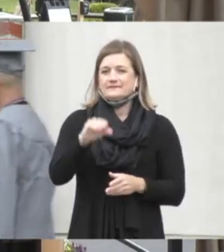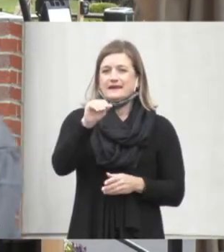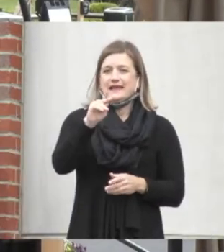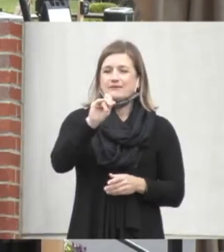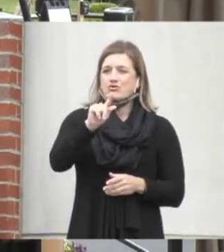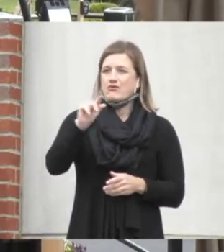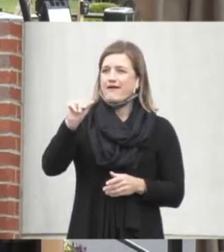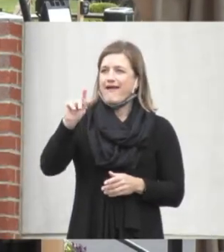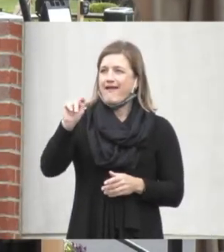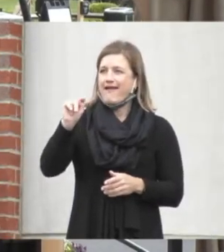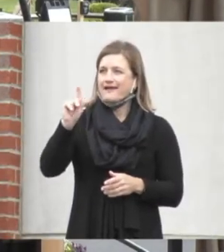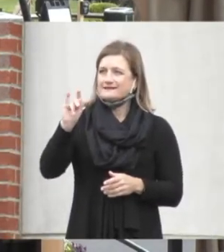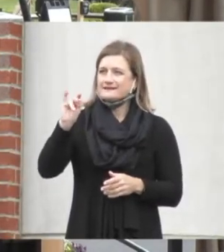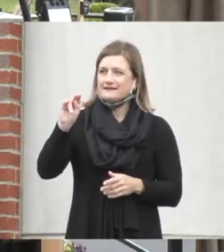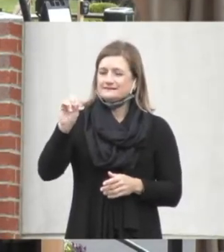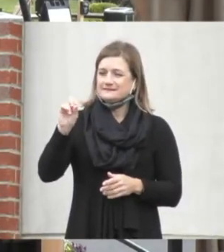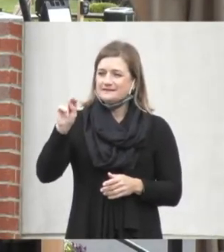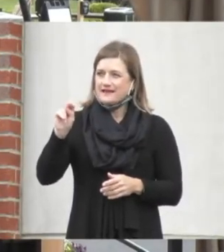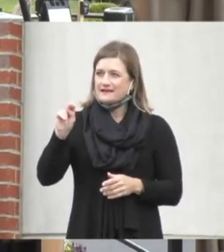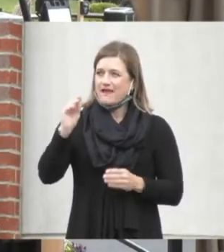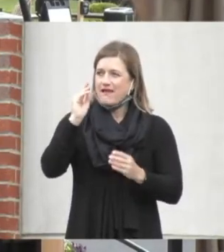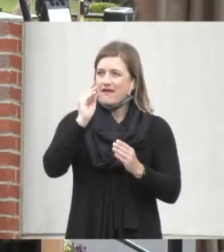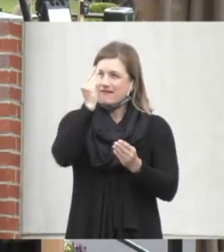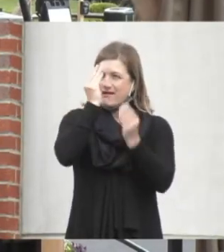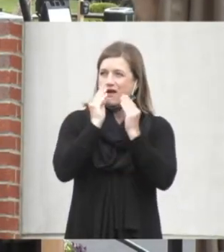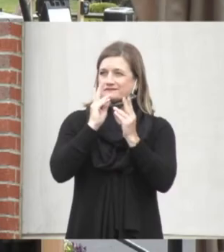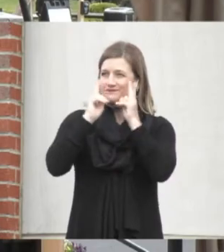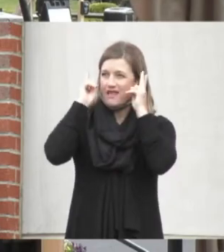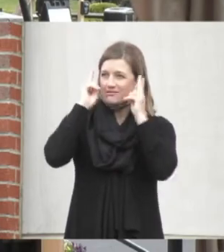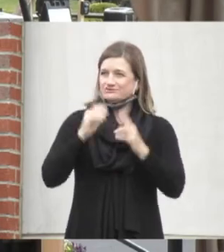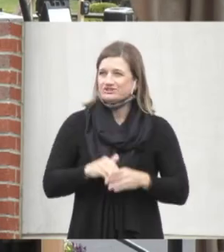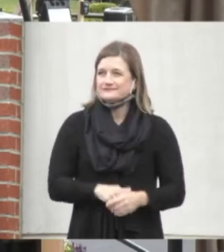April Atkinson, cosmetology.